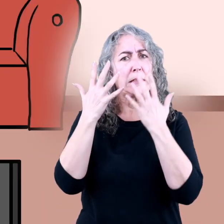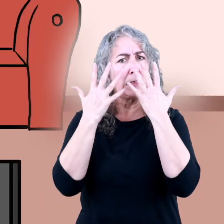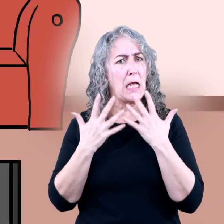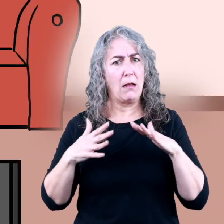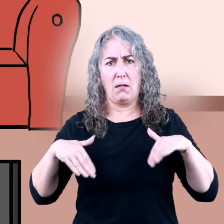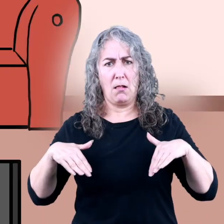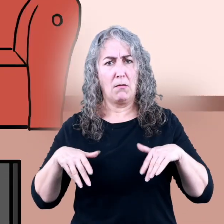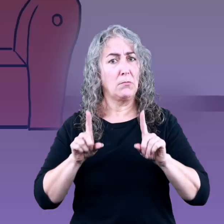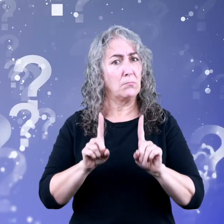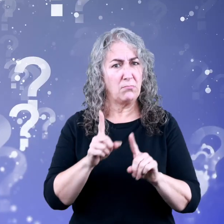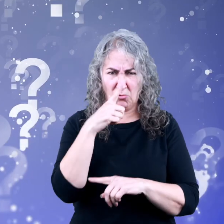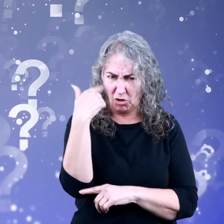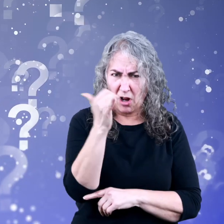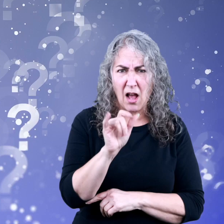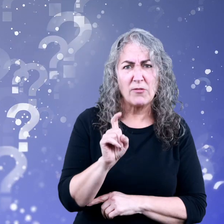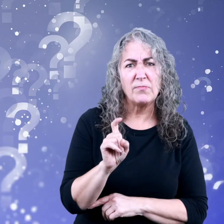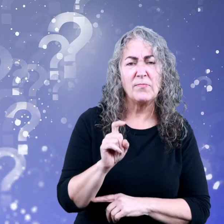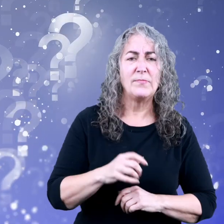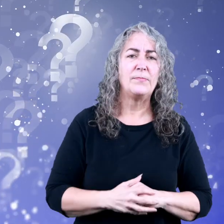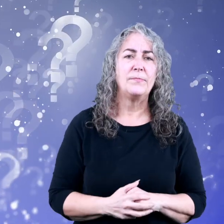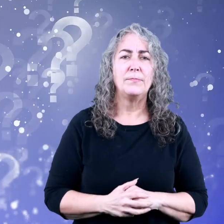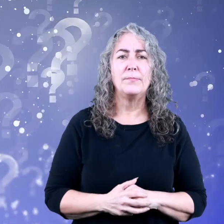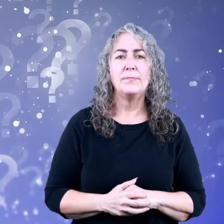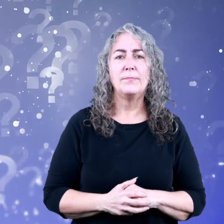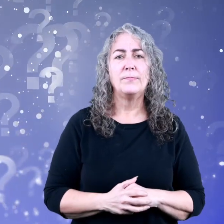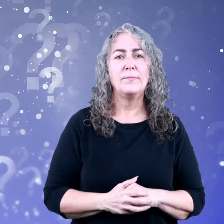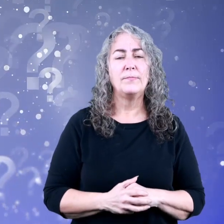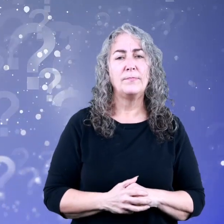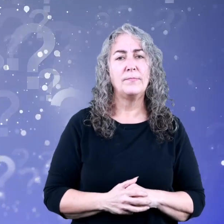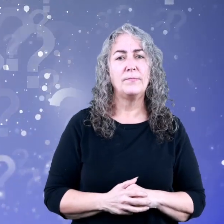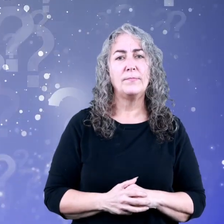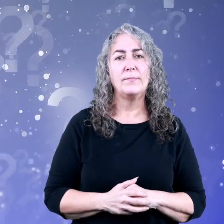is sad, does it seem like she is?